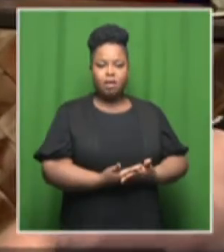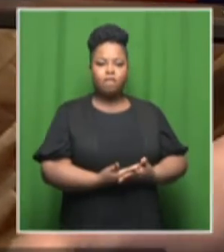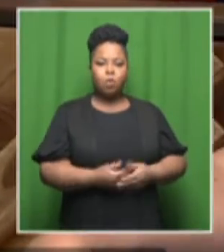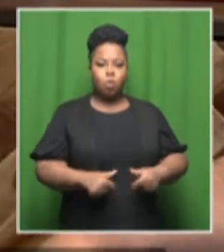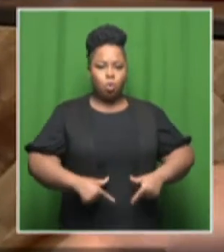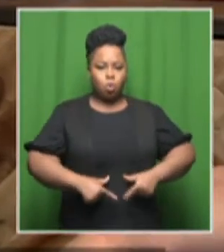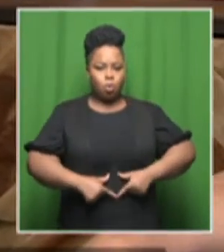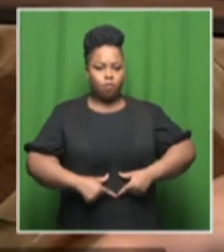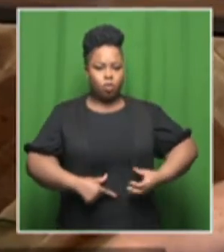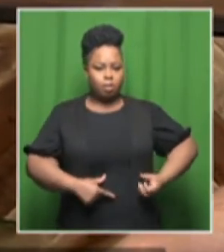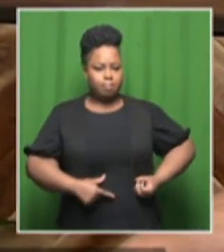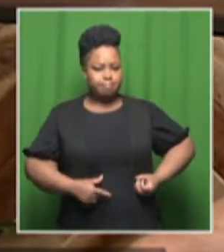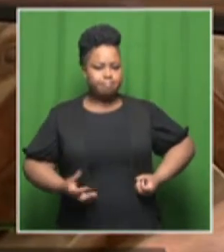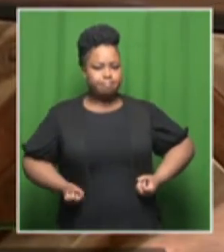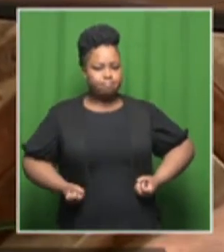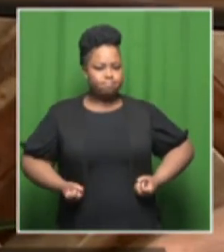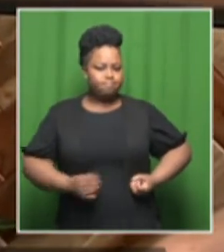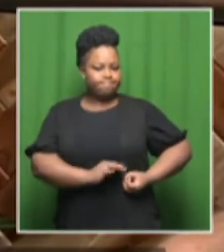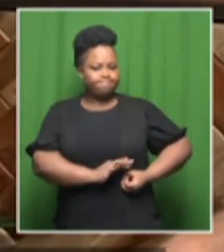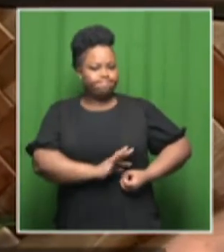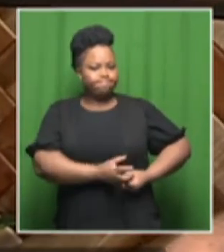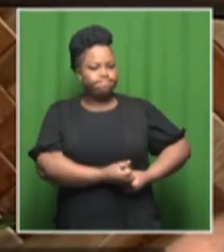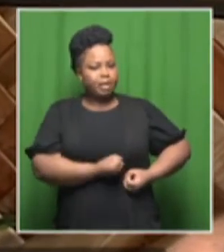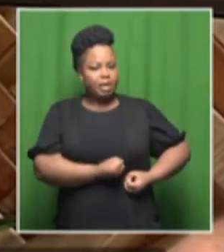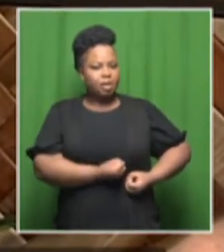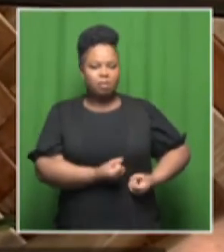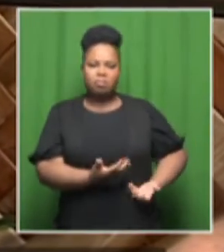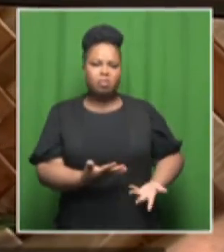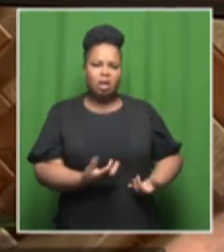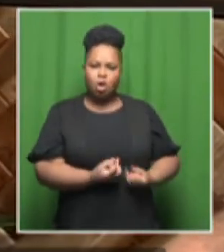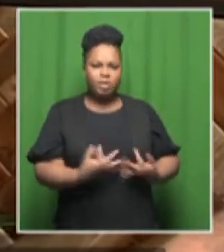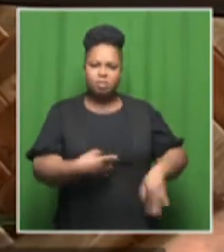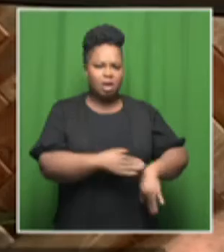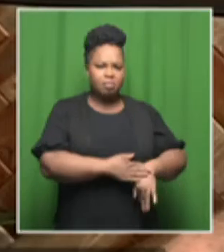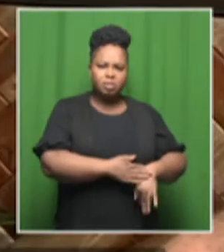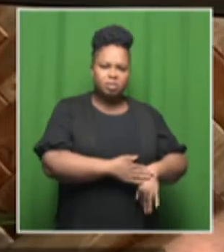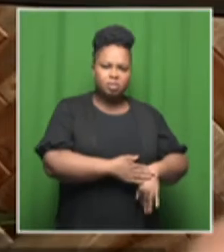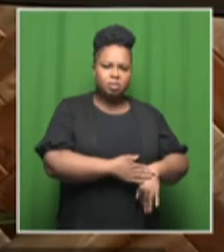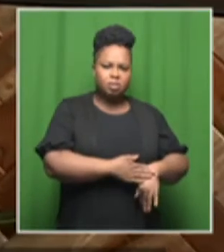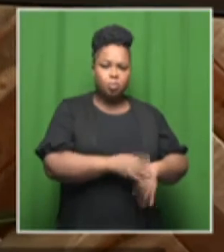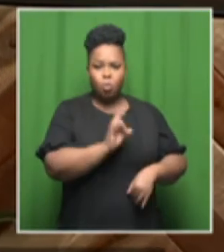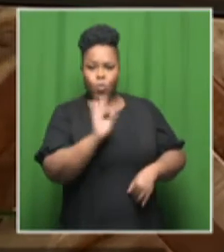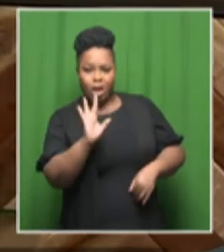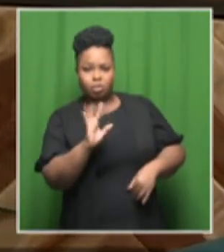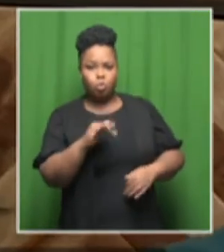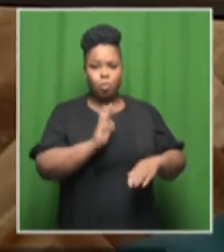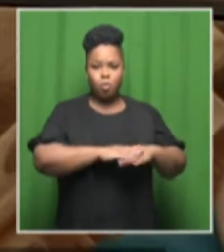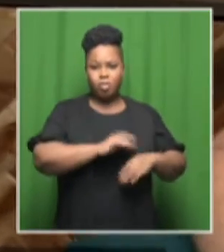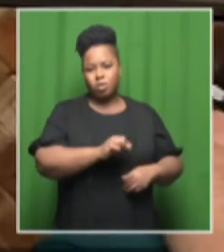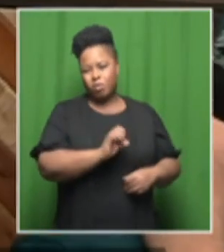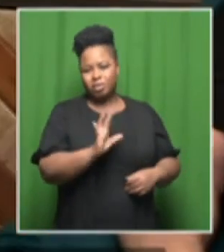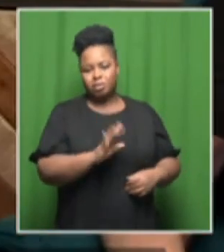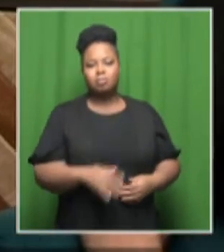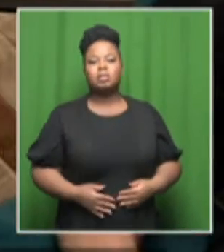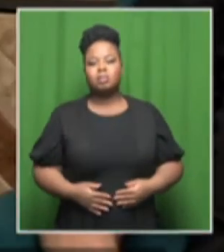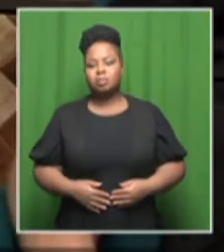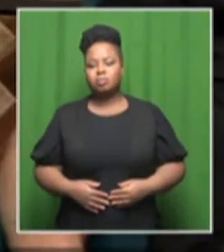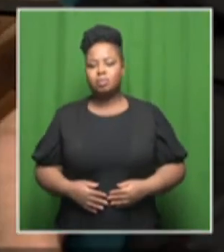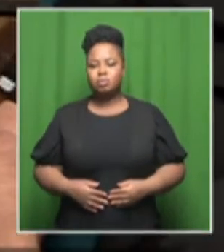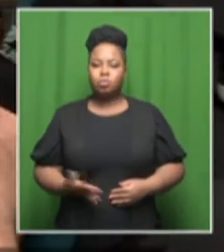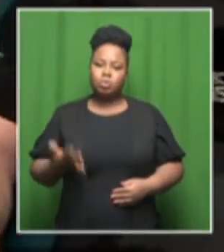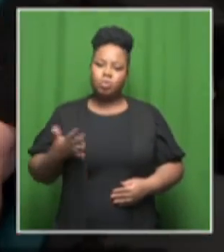eggs, can I come in more than once? Yeah. Okay. In most cases, we want at least 20 to